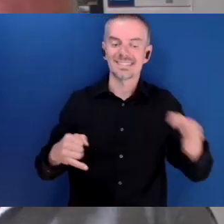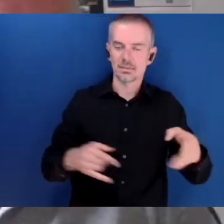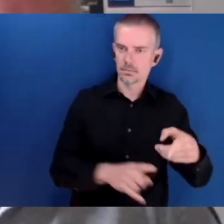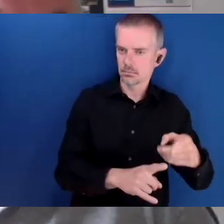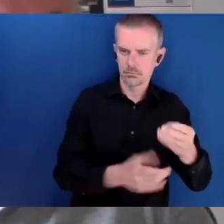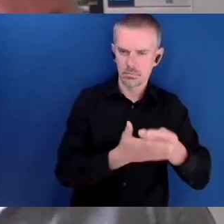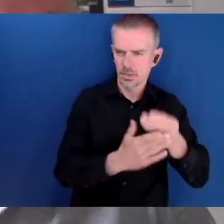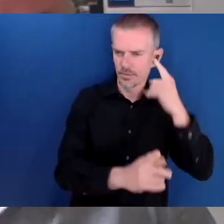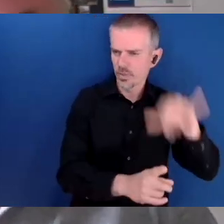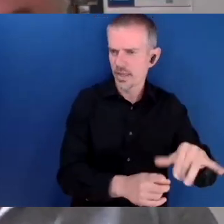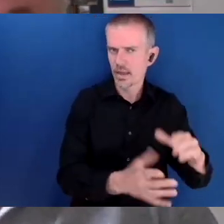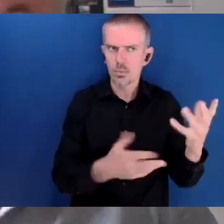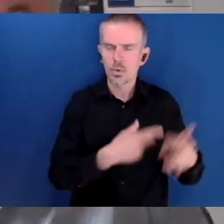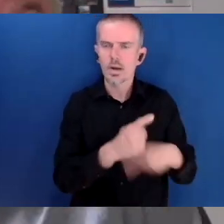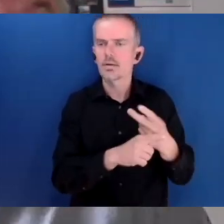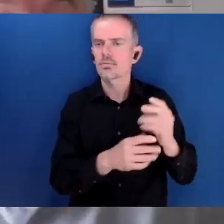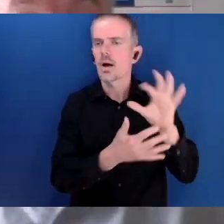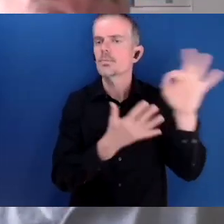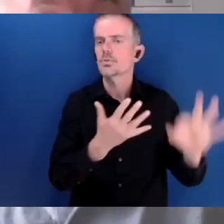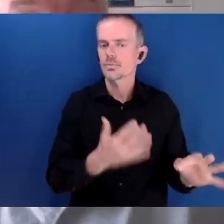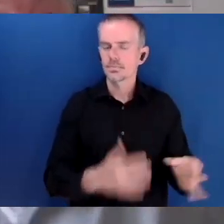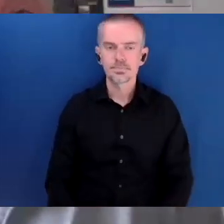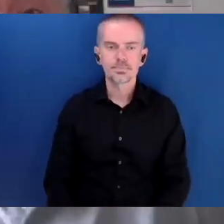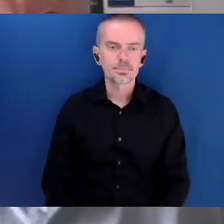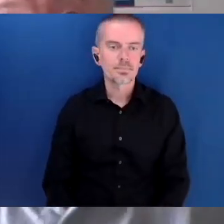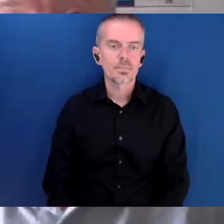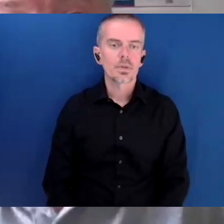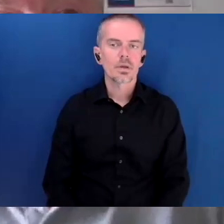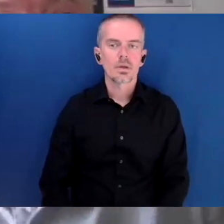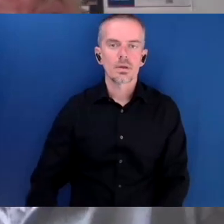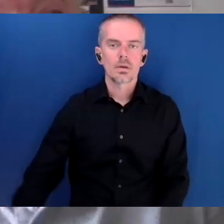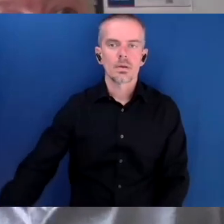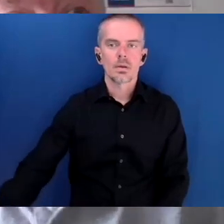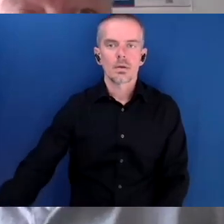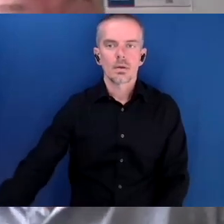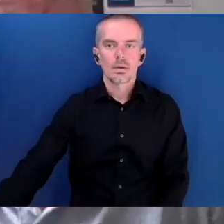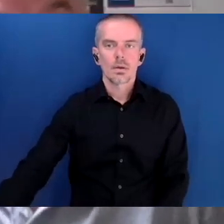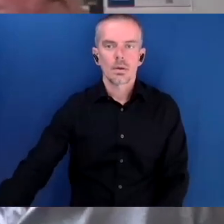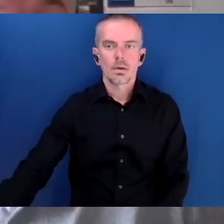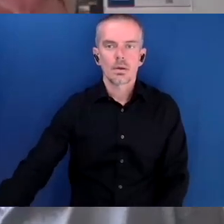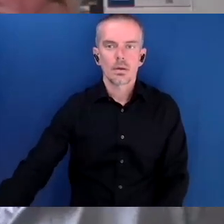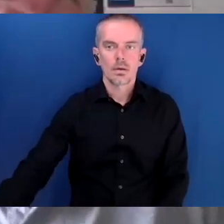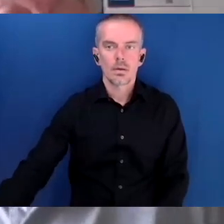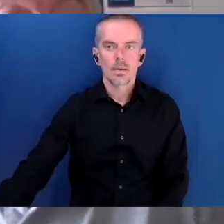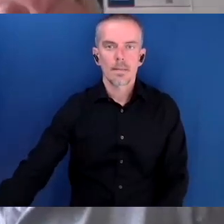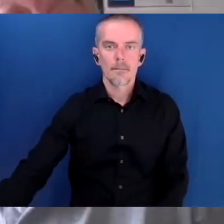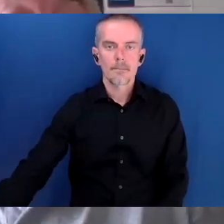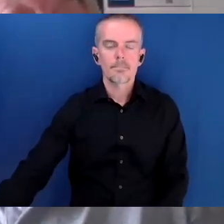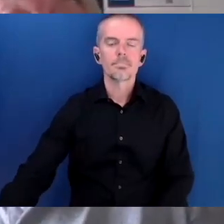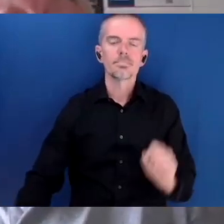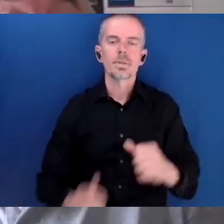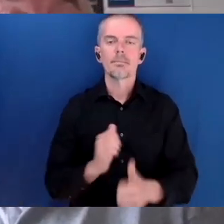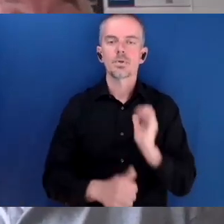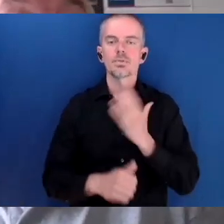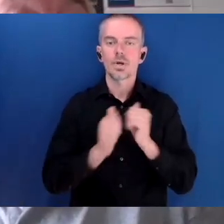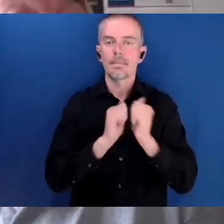are. Yeah, so most of our competitive grant funding programs are